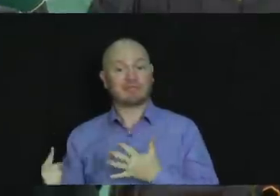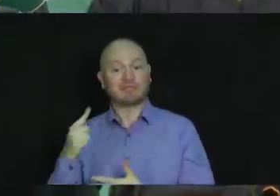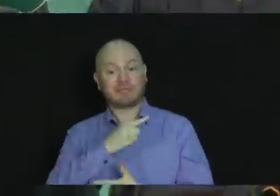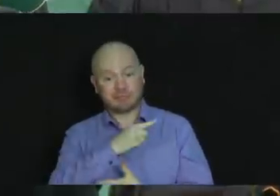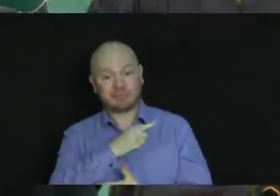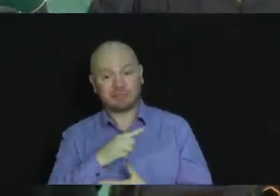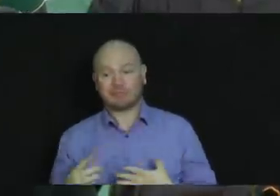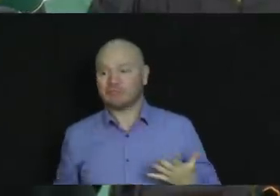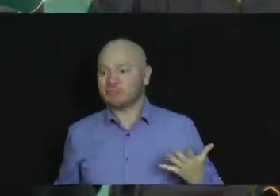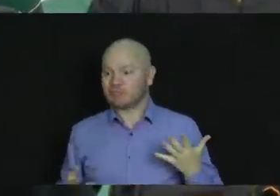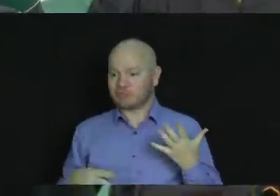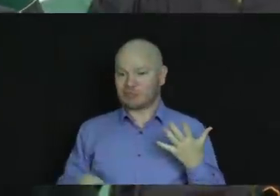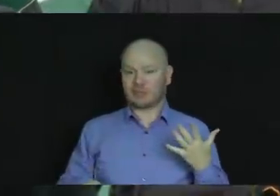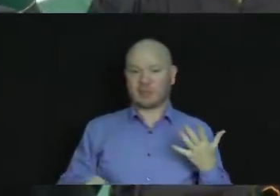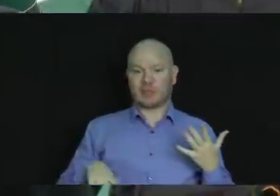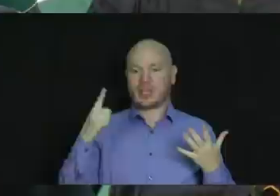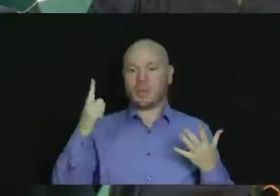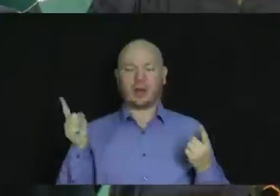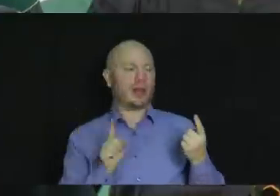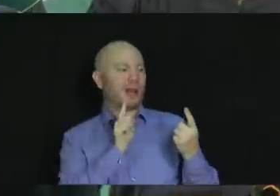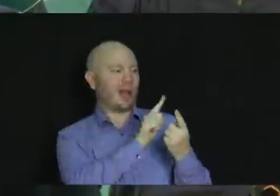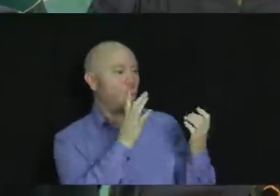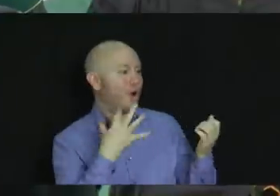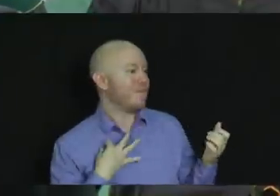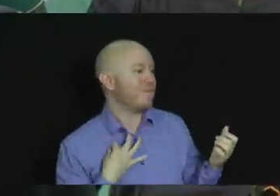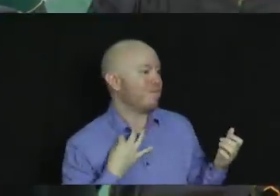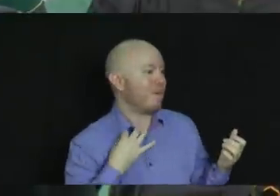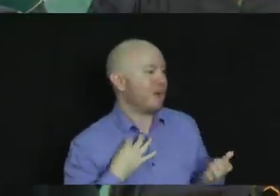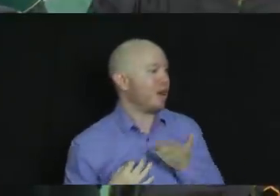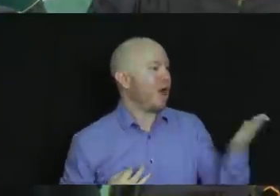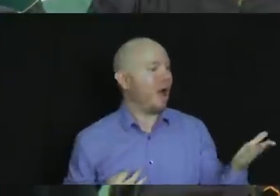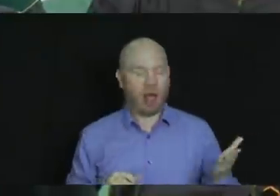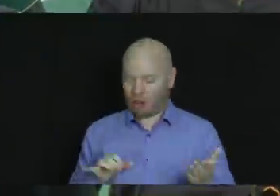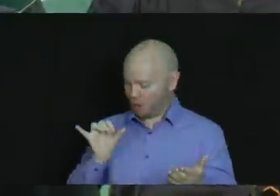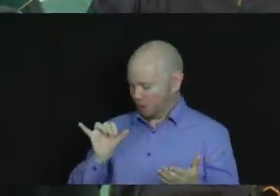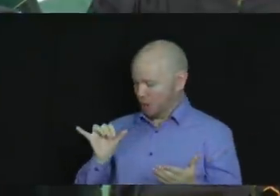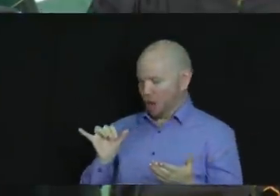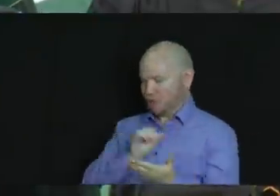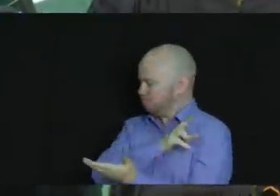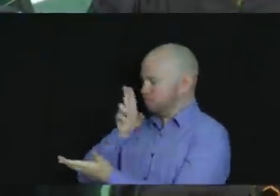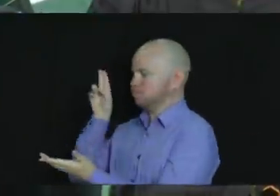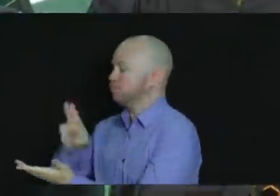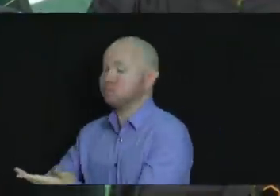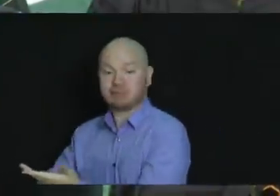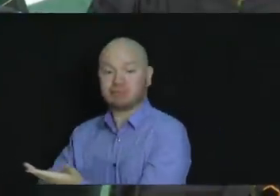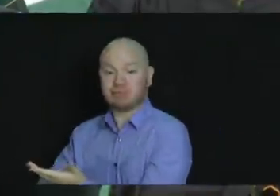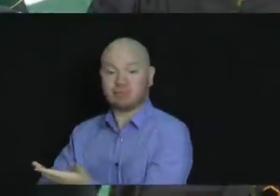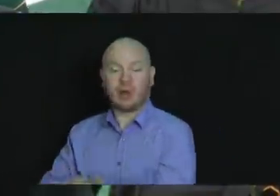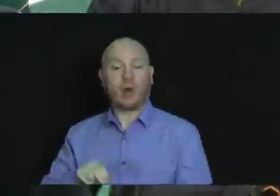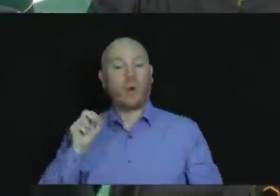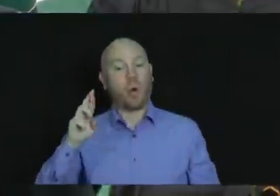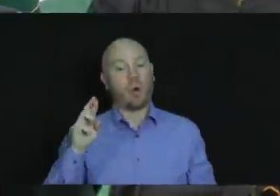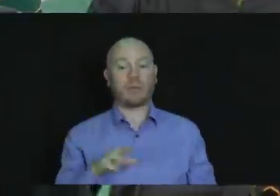likely served on a committee, have been nominated for a leadership position, or chosen to captain your team.